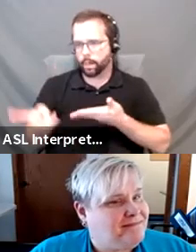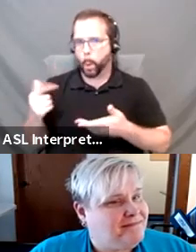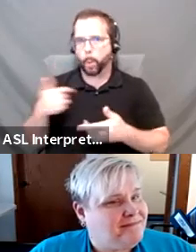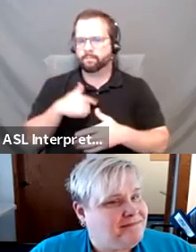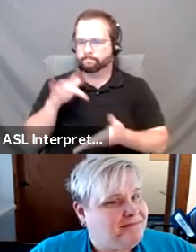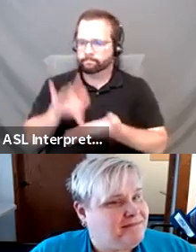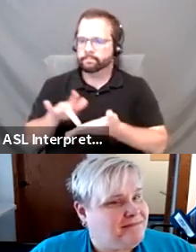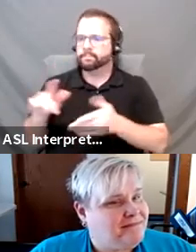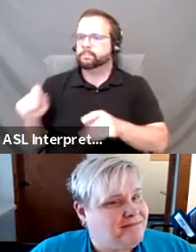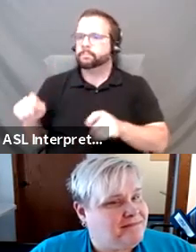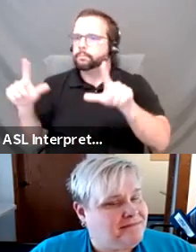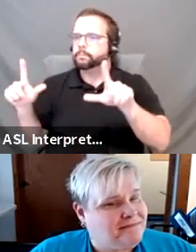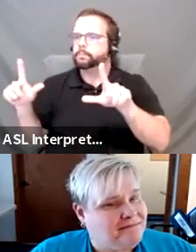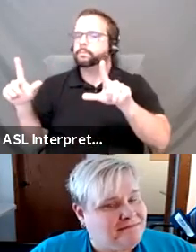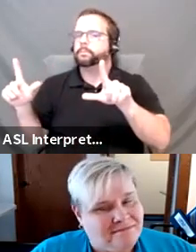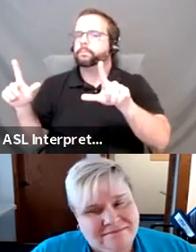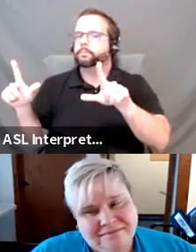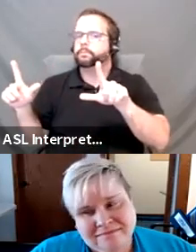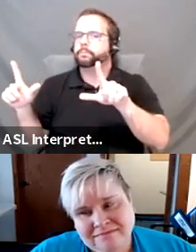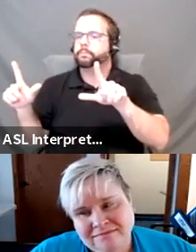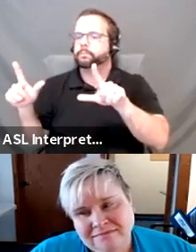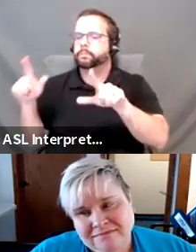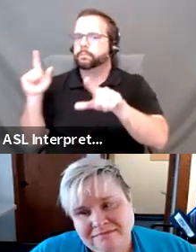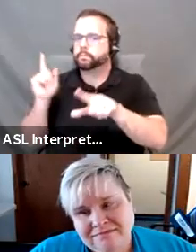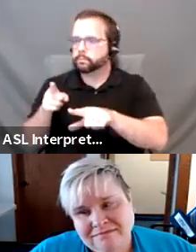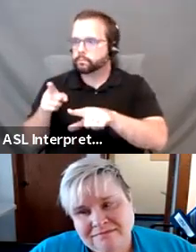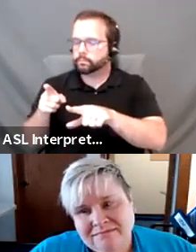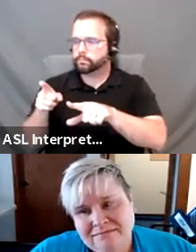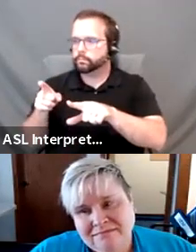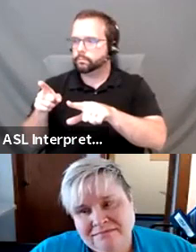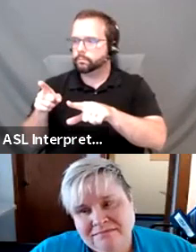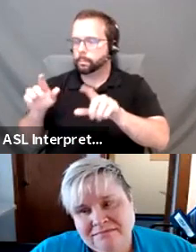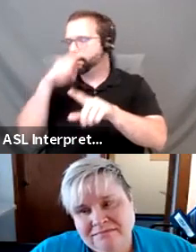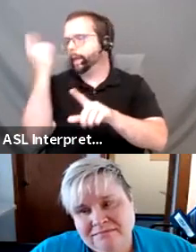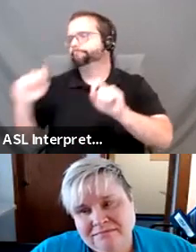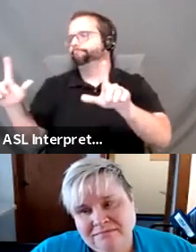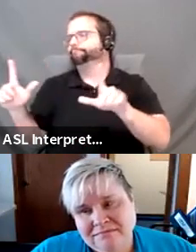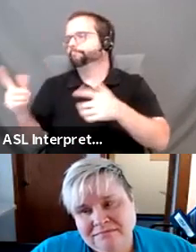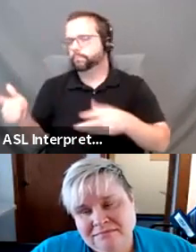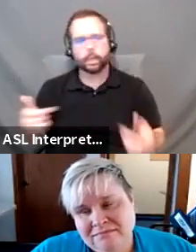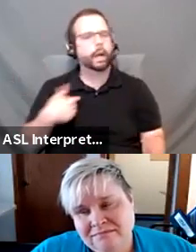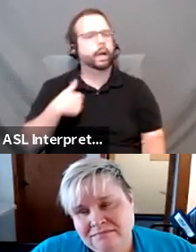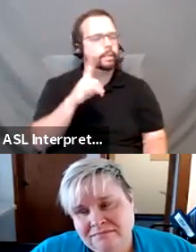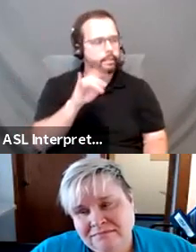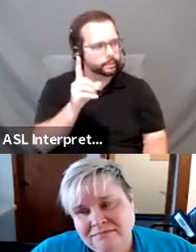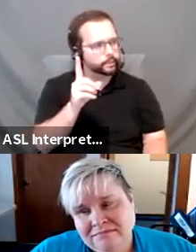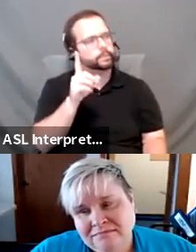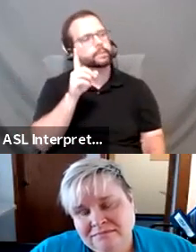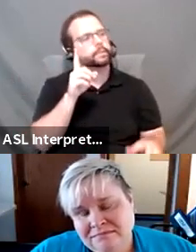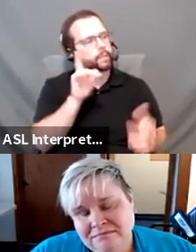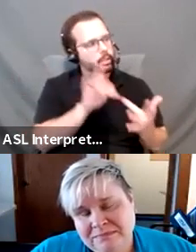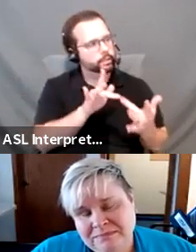Netflix, and I even contacted Disney Plus, and I told them, hey, we're a nonprofit organization, this is what we're doing, it's a peer support meeting.